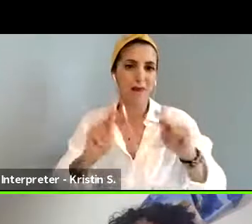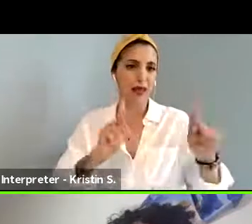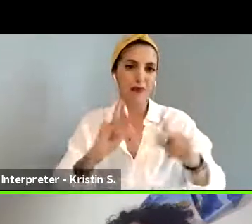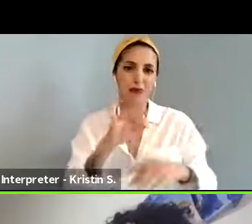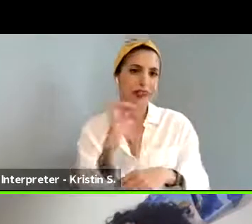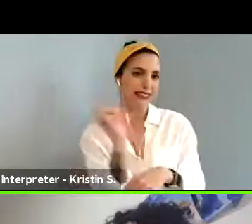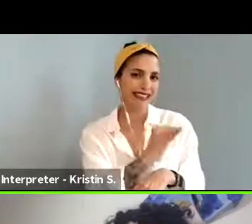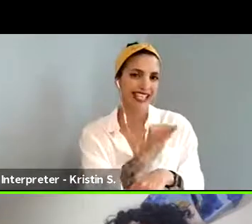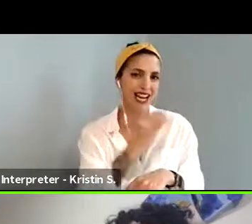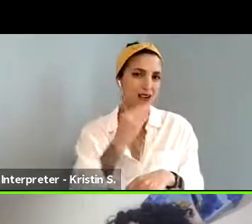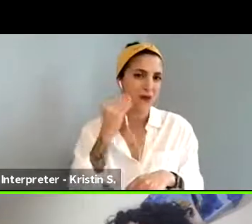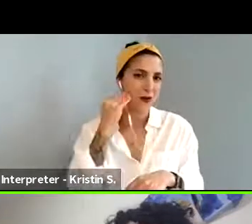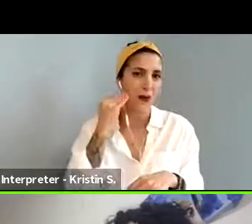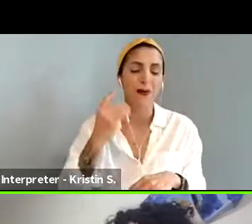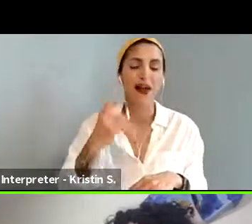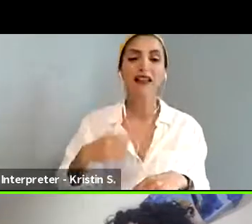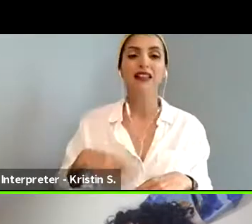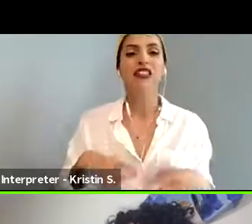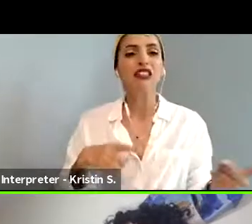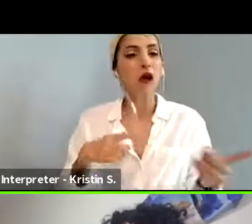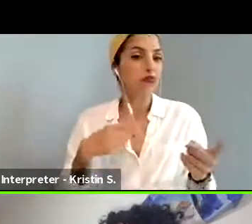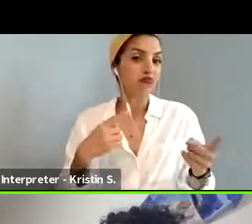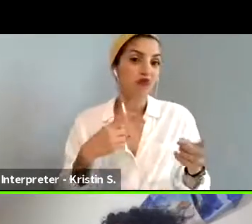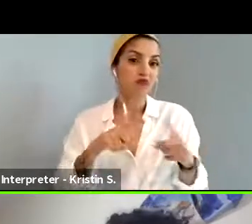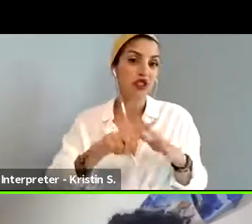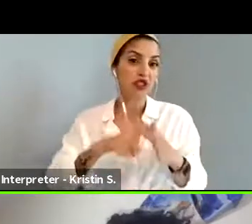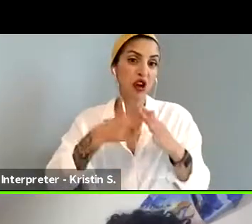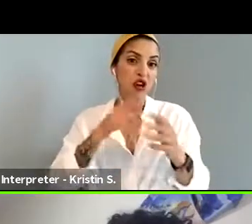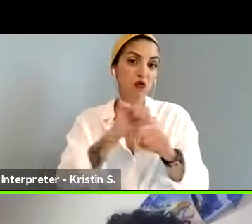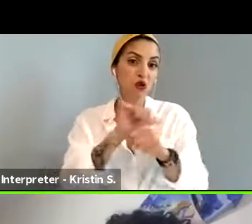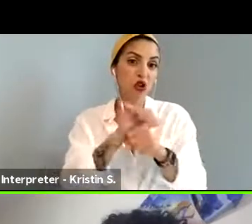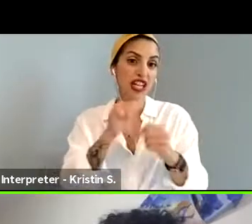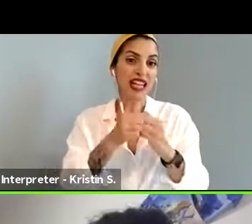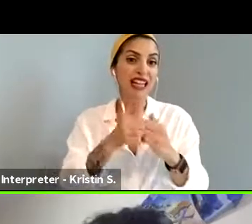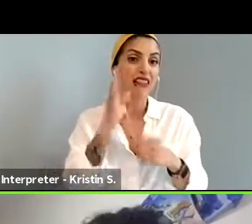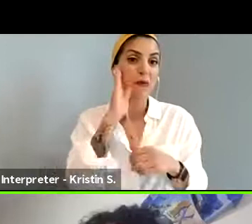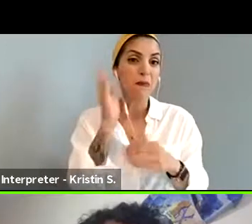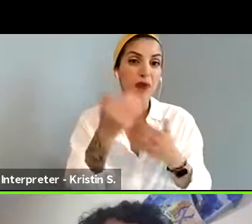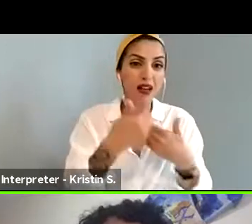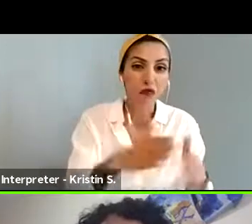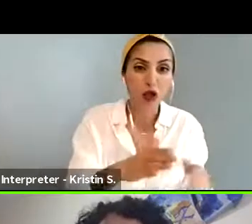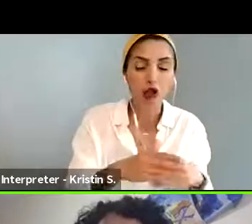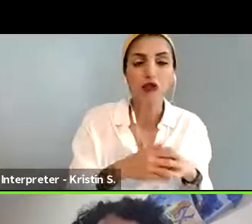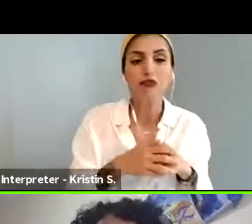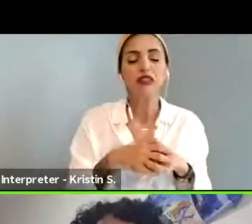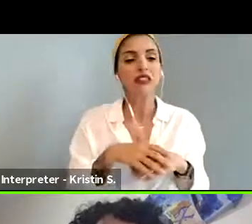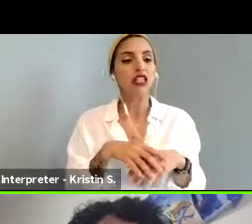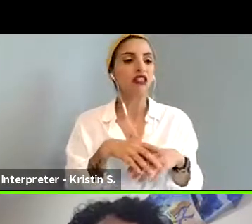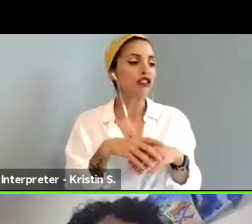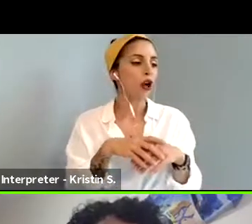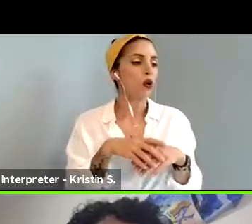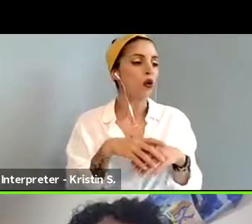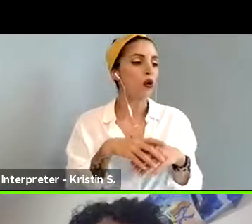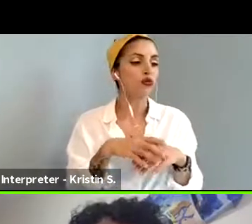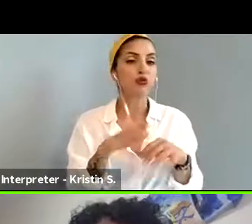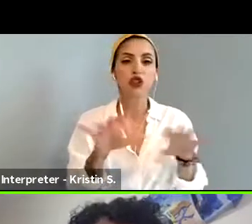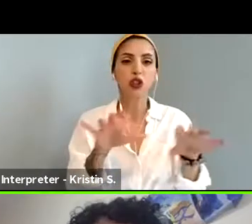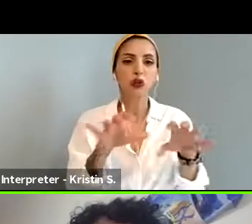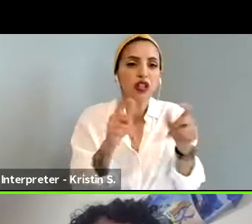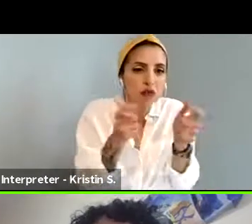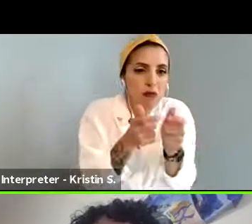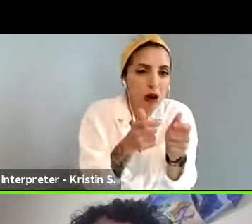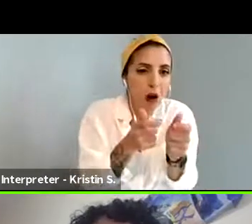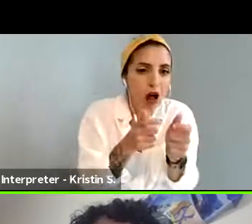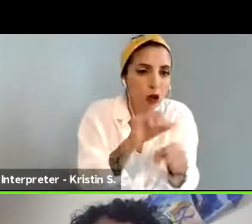became my studio. I was working much smaller, really exploring sets of interconnected figures. I